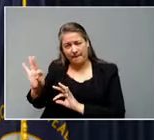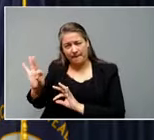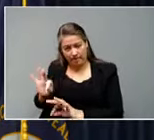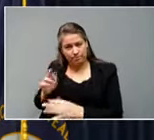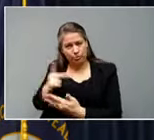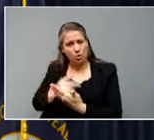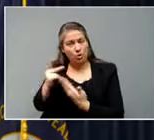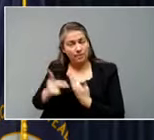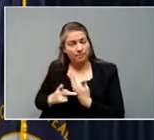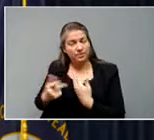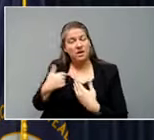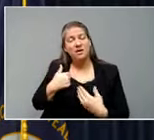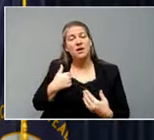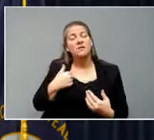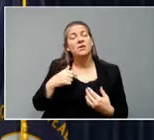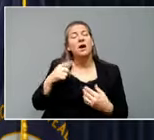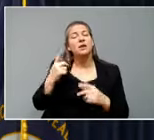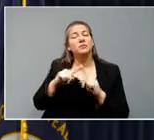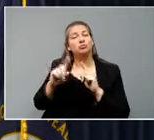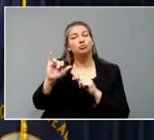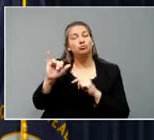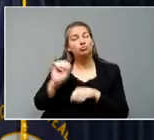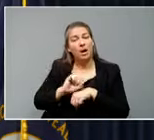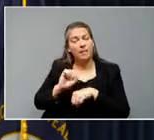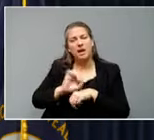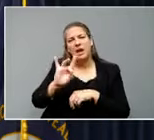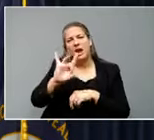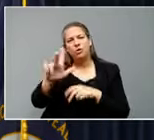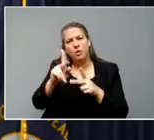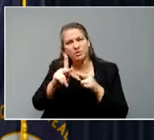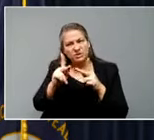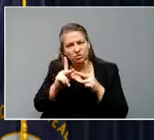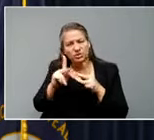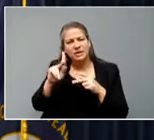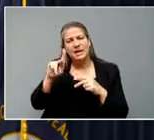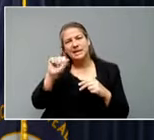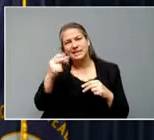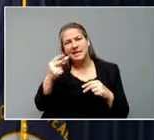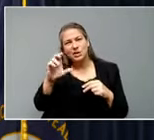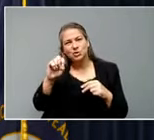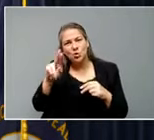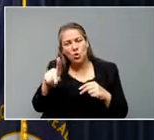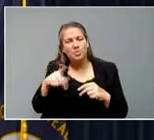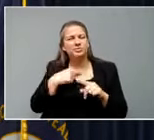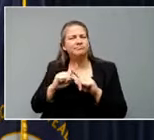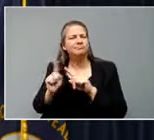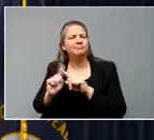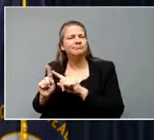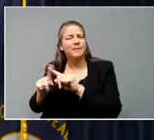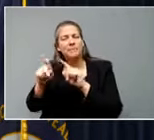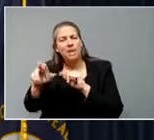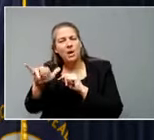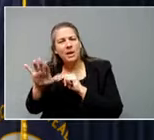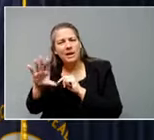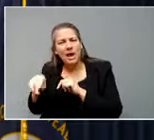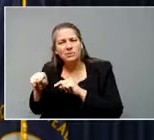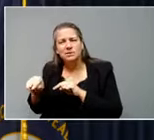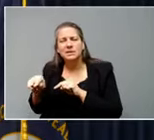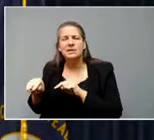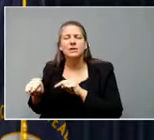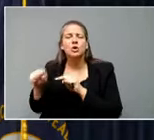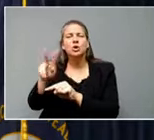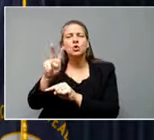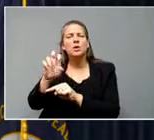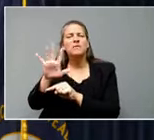143 jobs so far, including 83 positions at Dashcore Aluminum Extrusion Project in Perry County, and more than 258